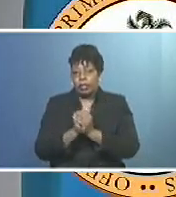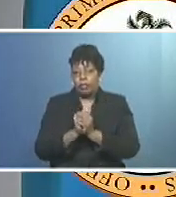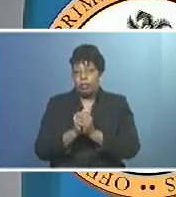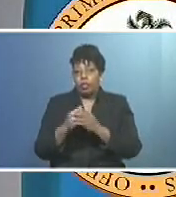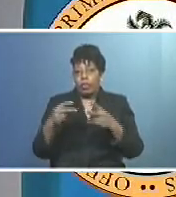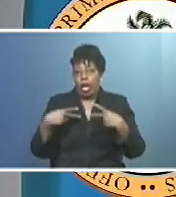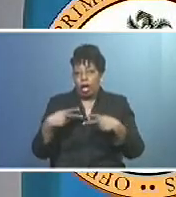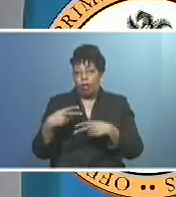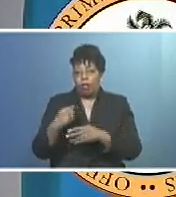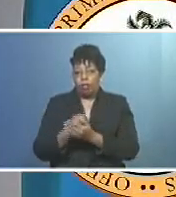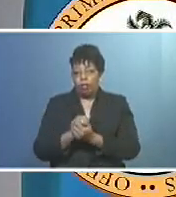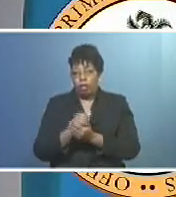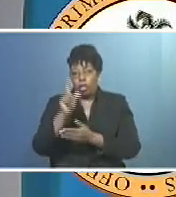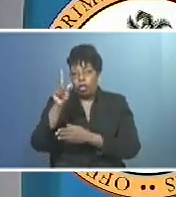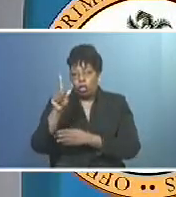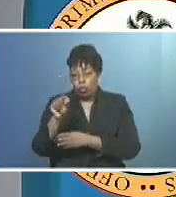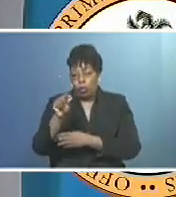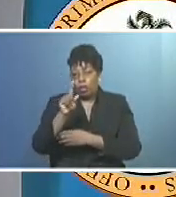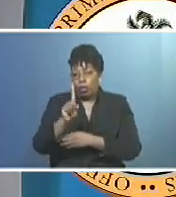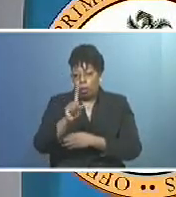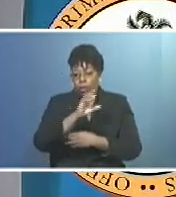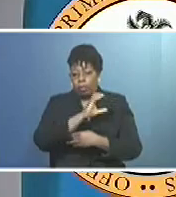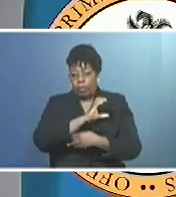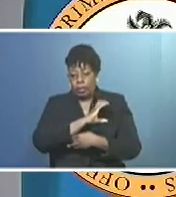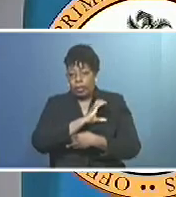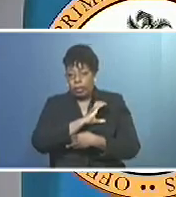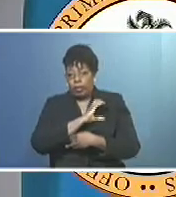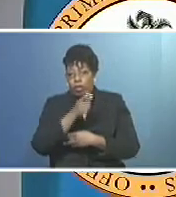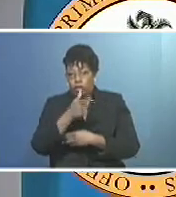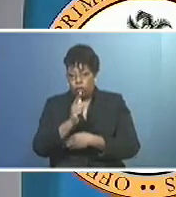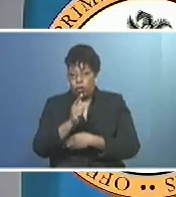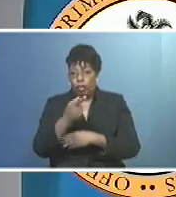21 police-involved shootings during the